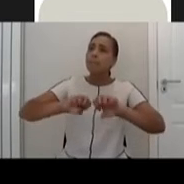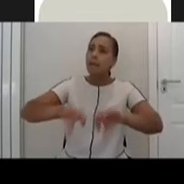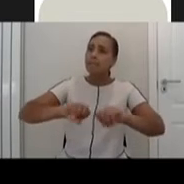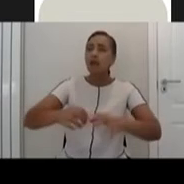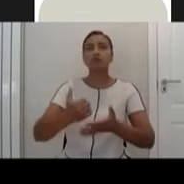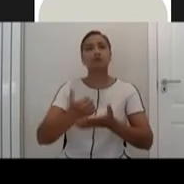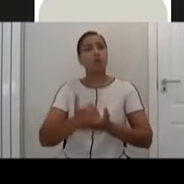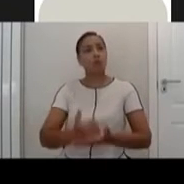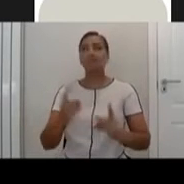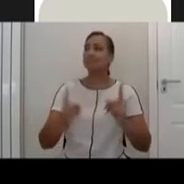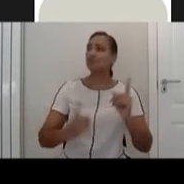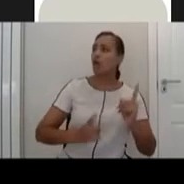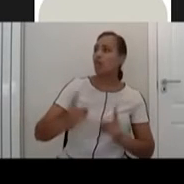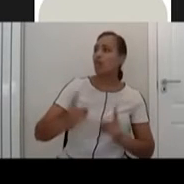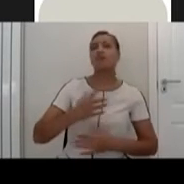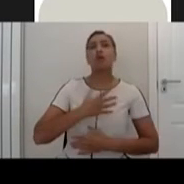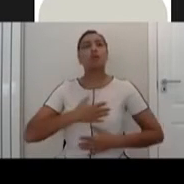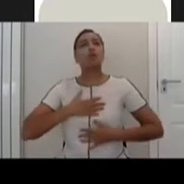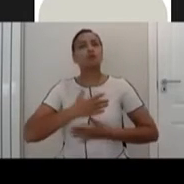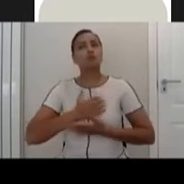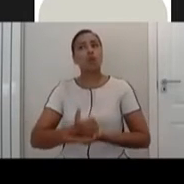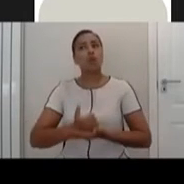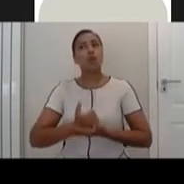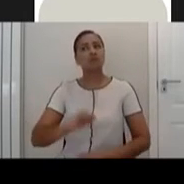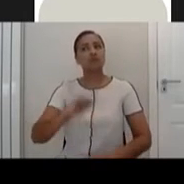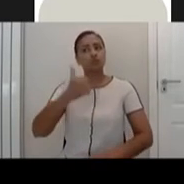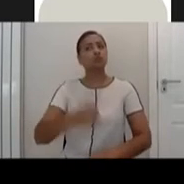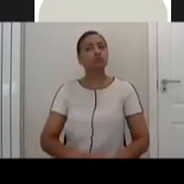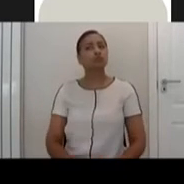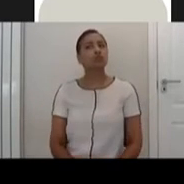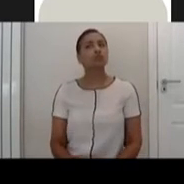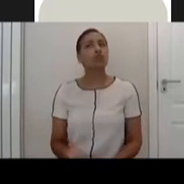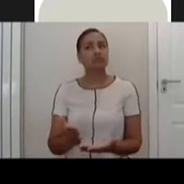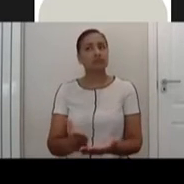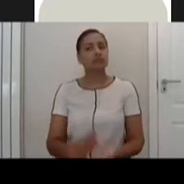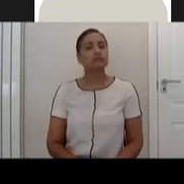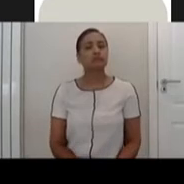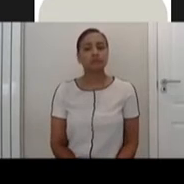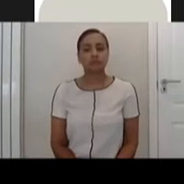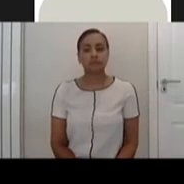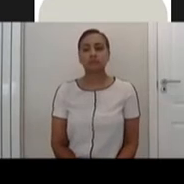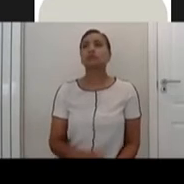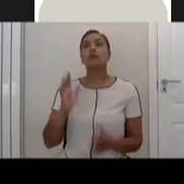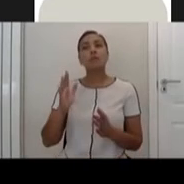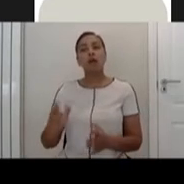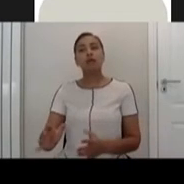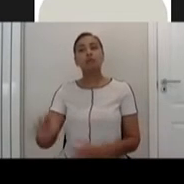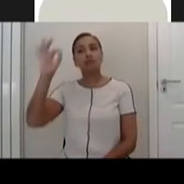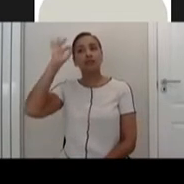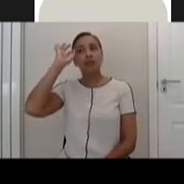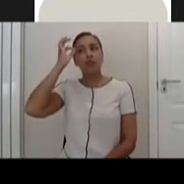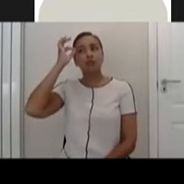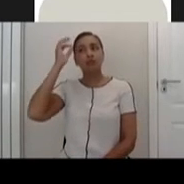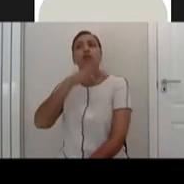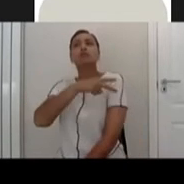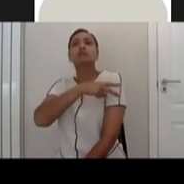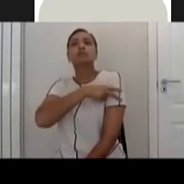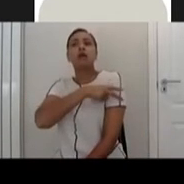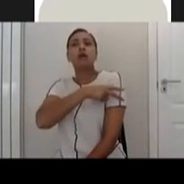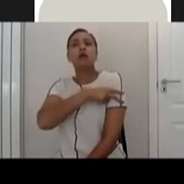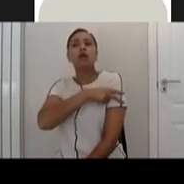supporting staff around emotional well-being as well. In terms of local authority staff,